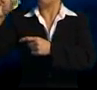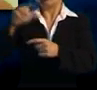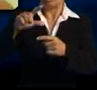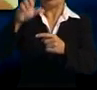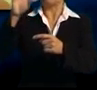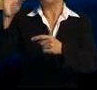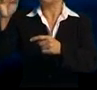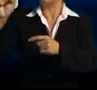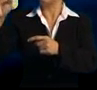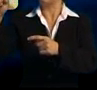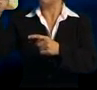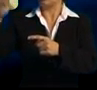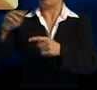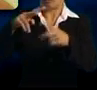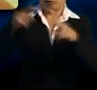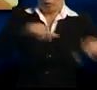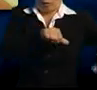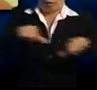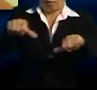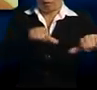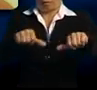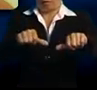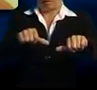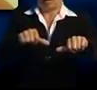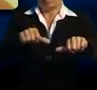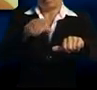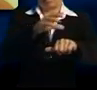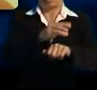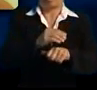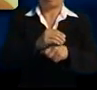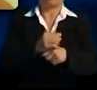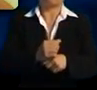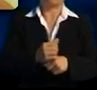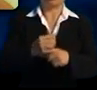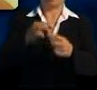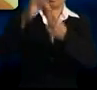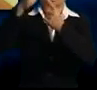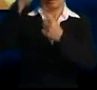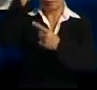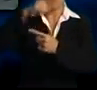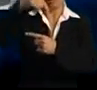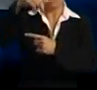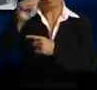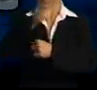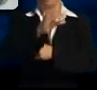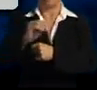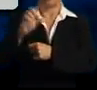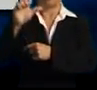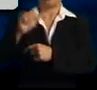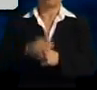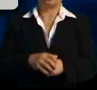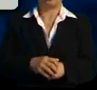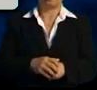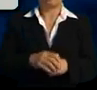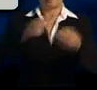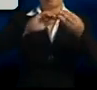active elements that hold on to the sulfur very strongly, so they do not release sulfur dioxide. Number